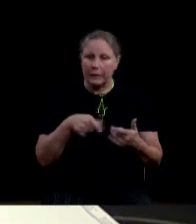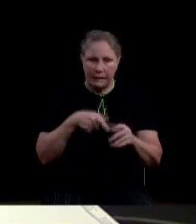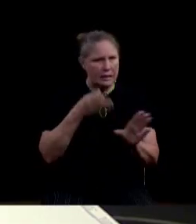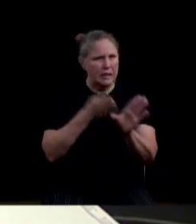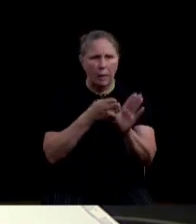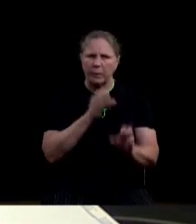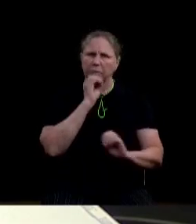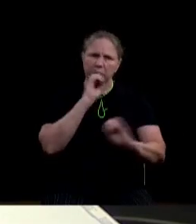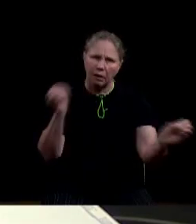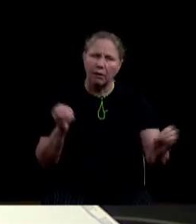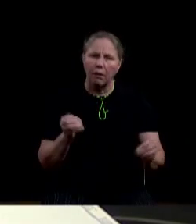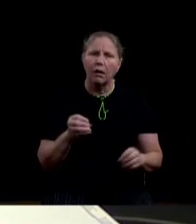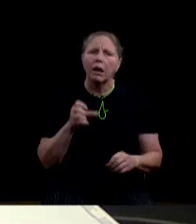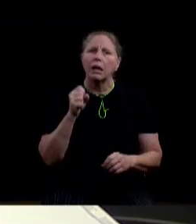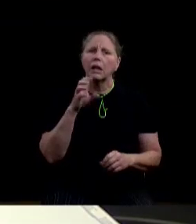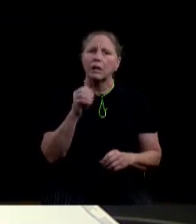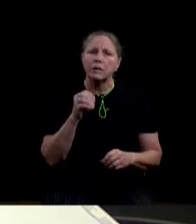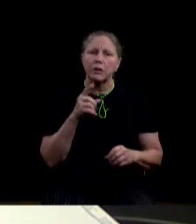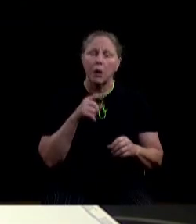to live.